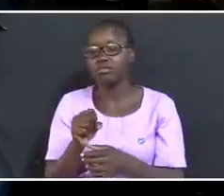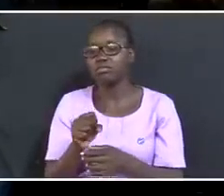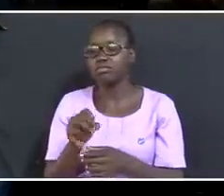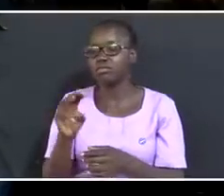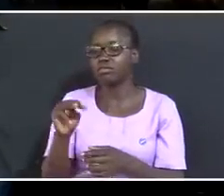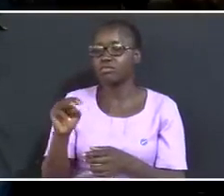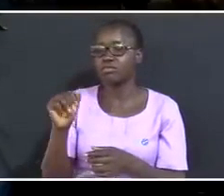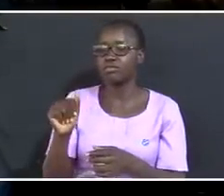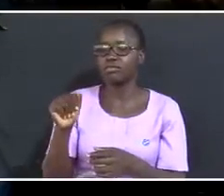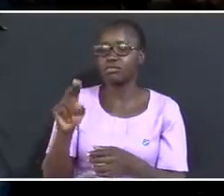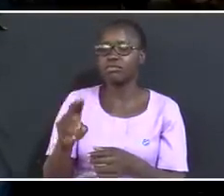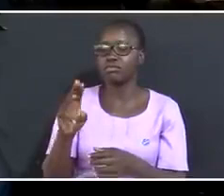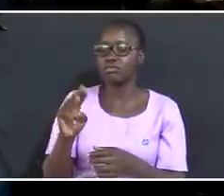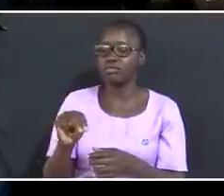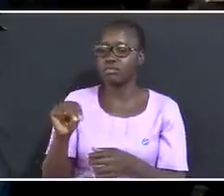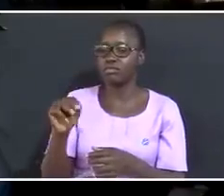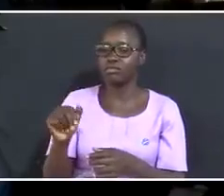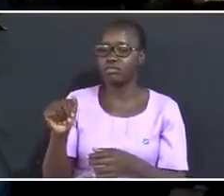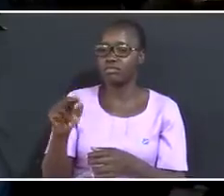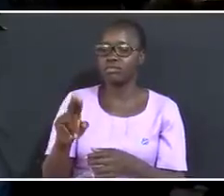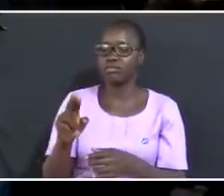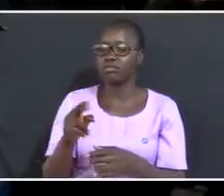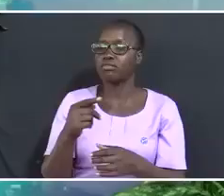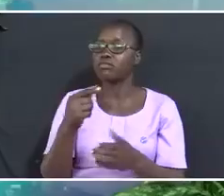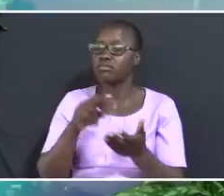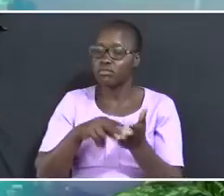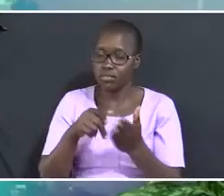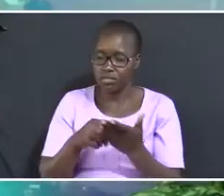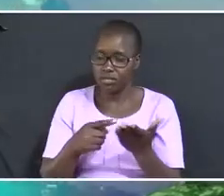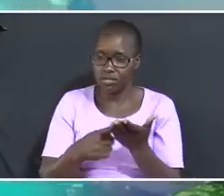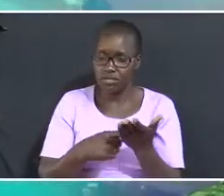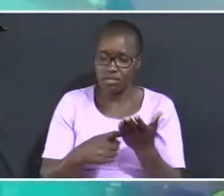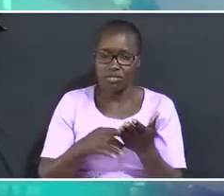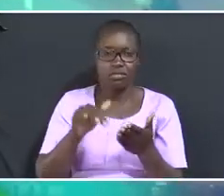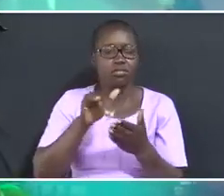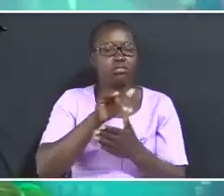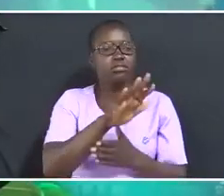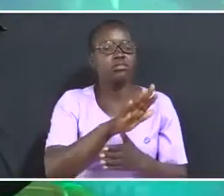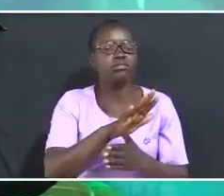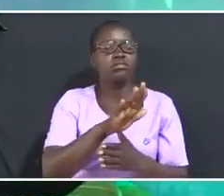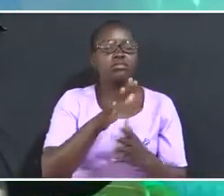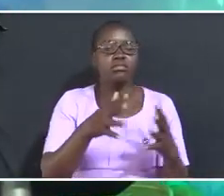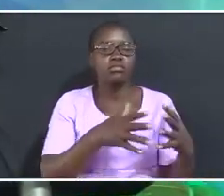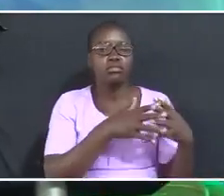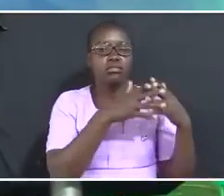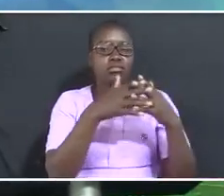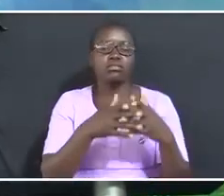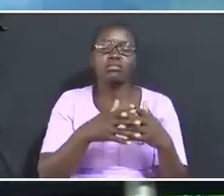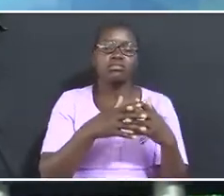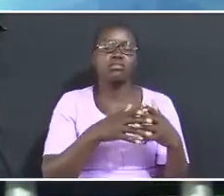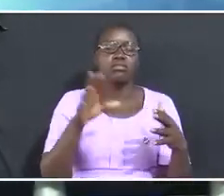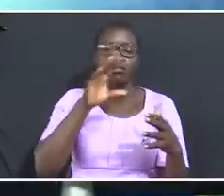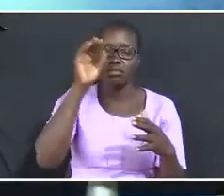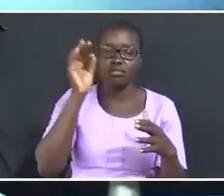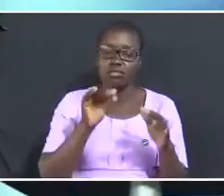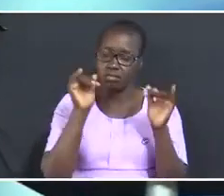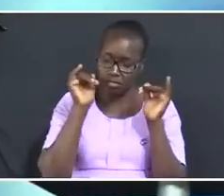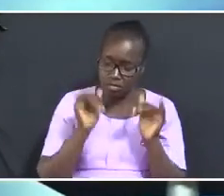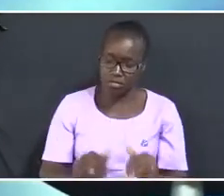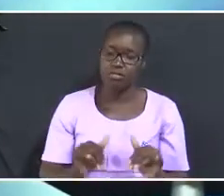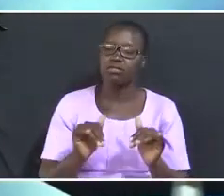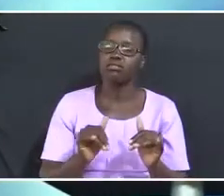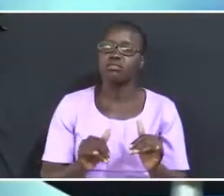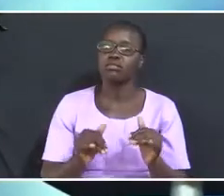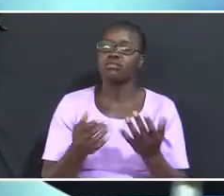is Mzungu, aende, uraya, Mwafrika, apate, uhuru.